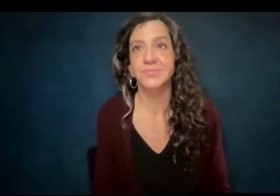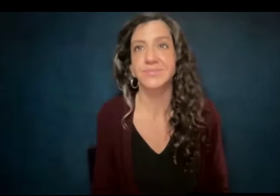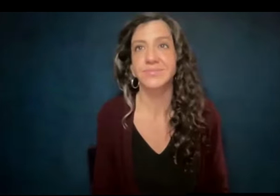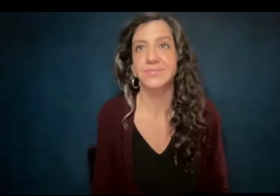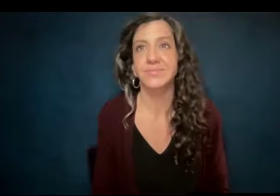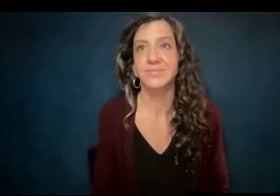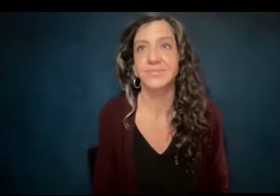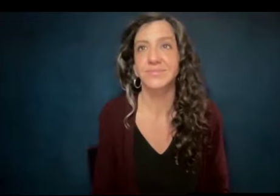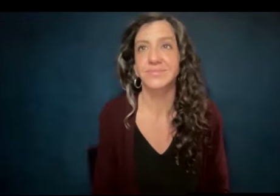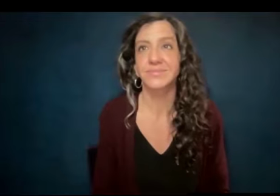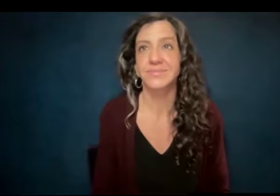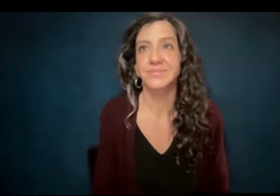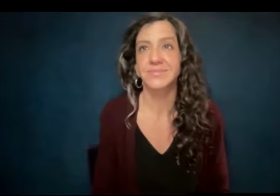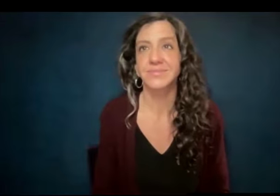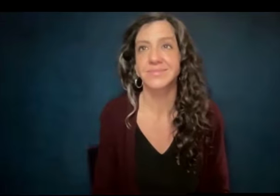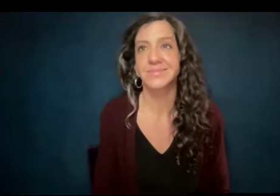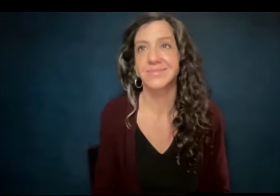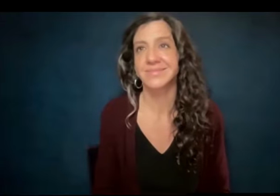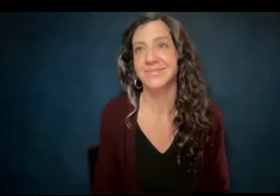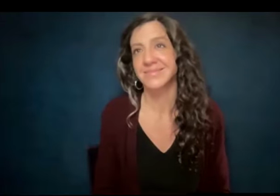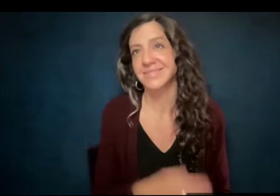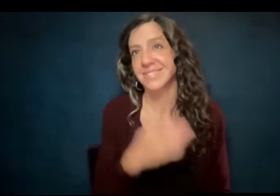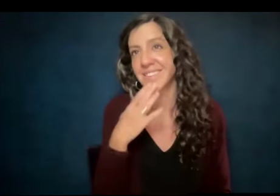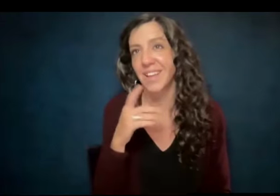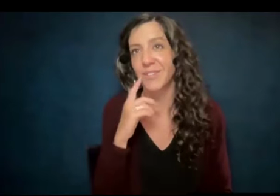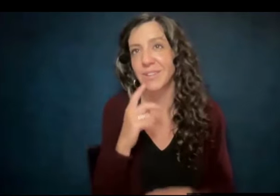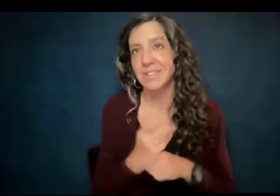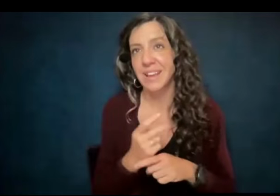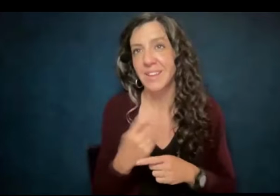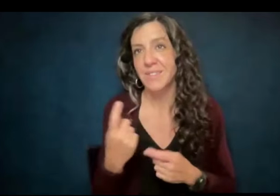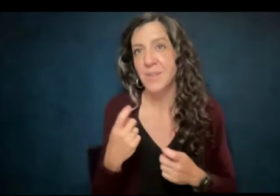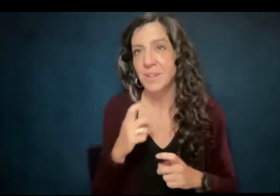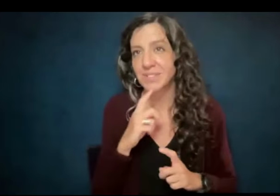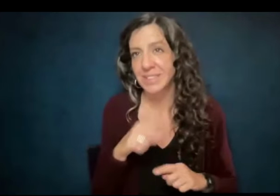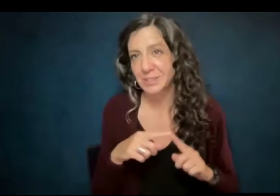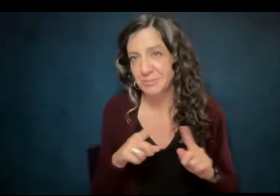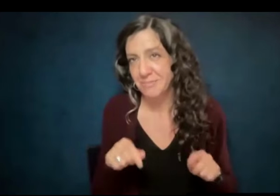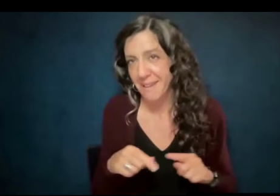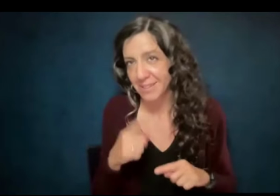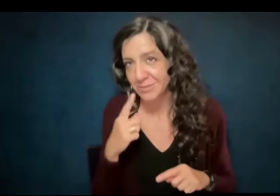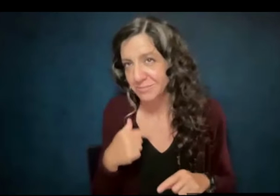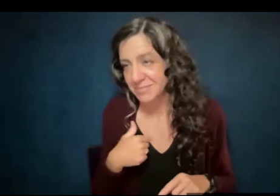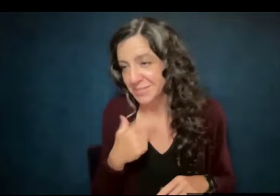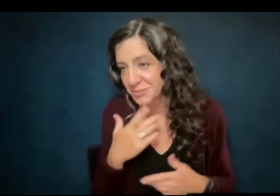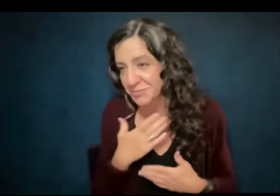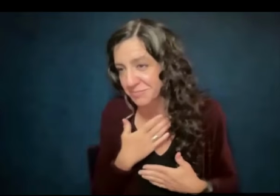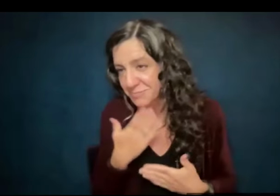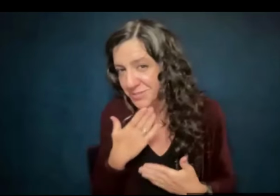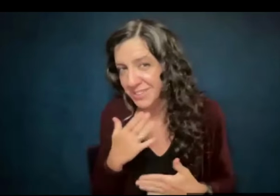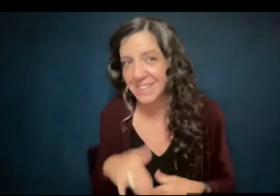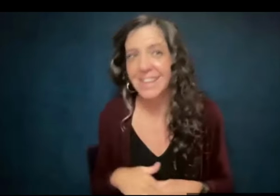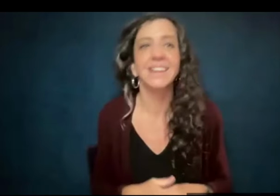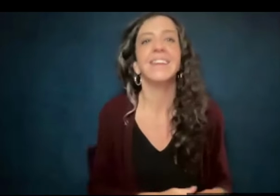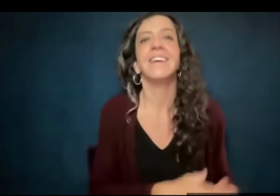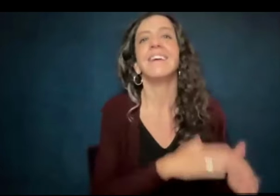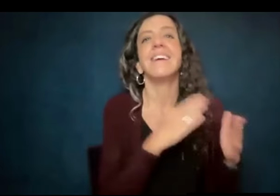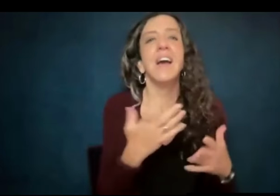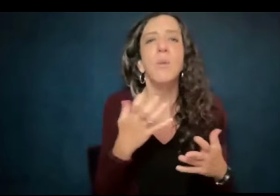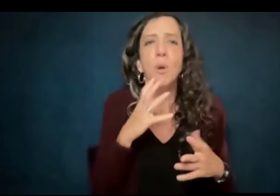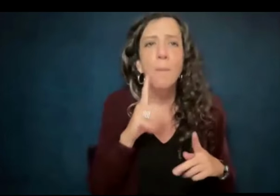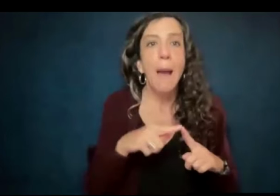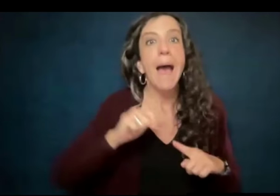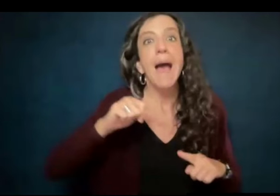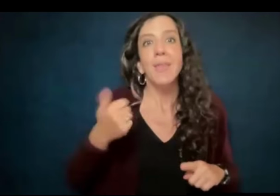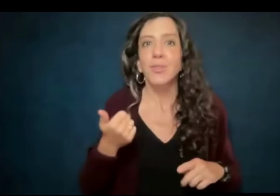Thank you for taking care of the Q&A box for me. I appreciate you. All right, let's talk about another great tool